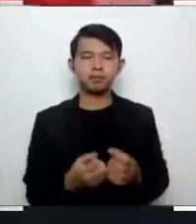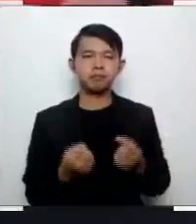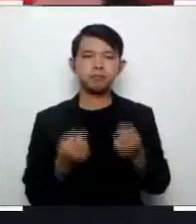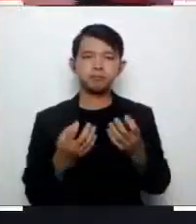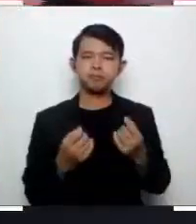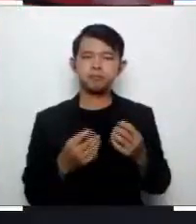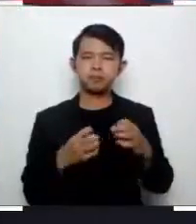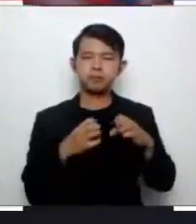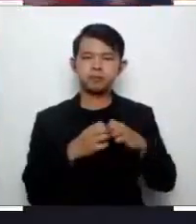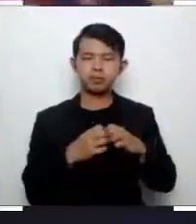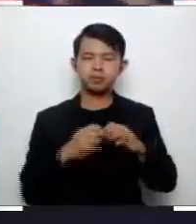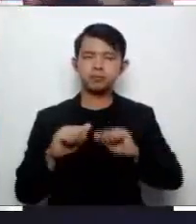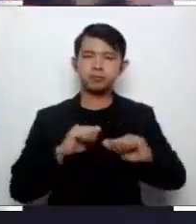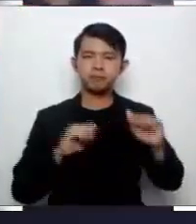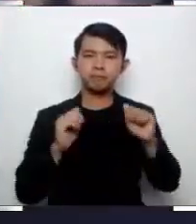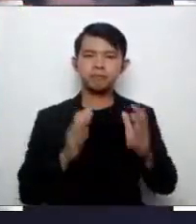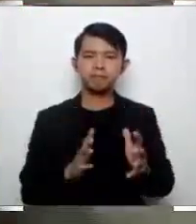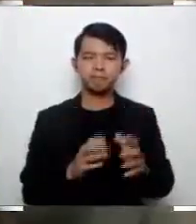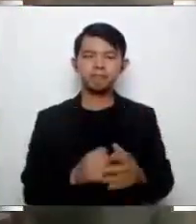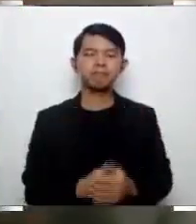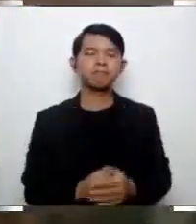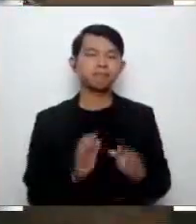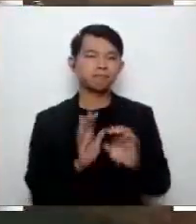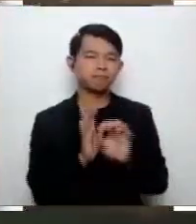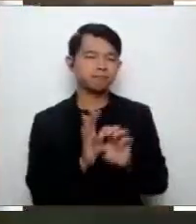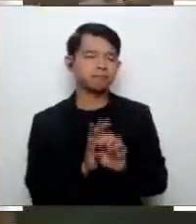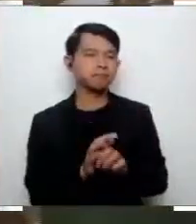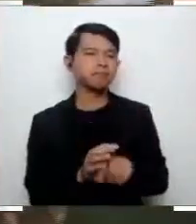gaya ni na Asia's romantic balladeer Christian Bautista,